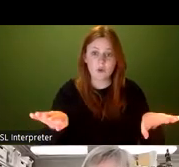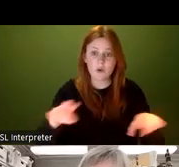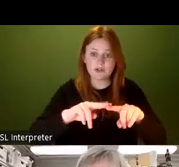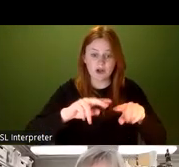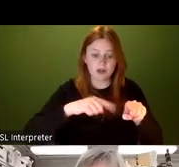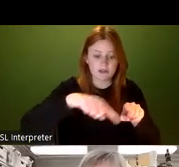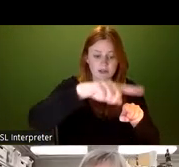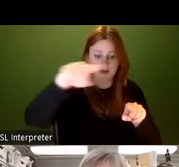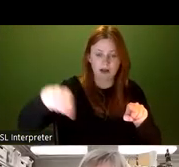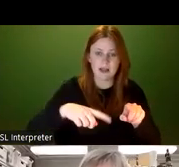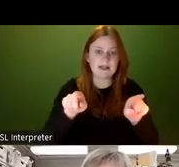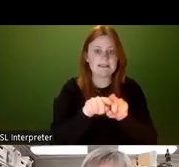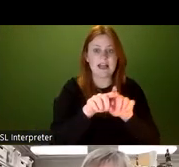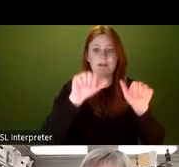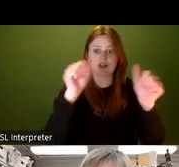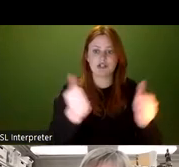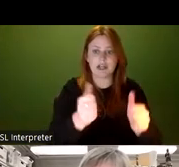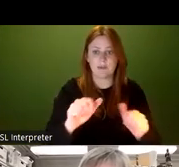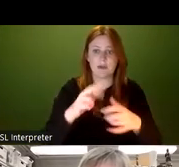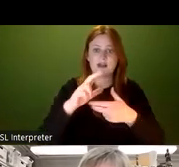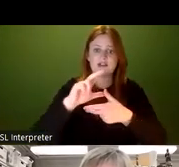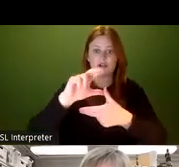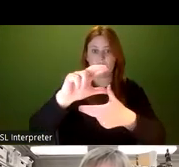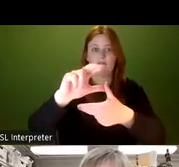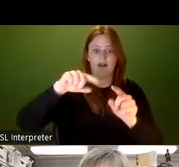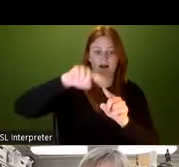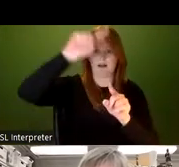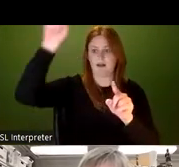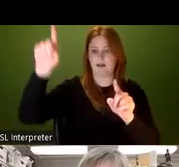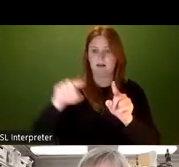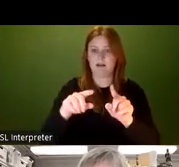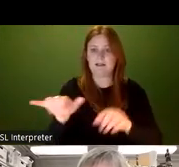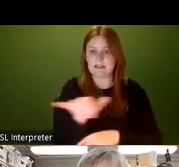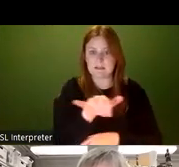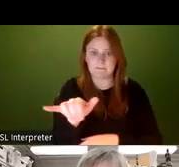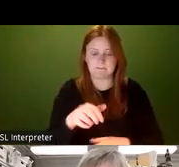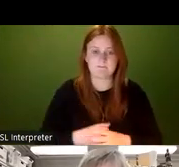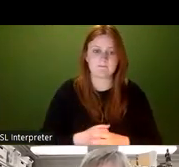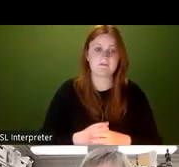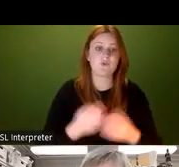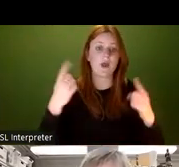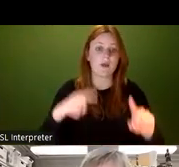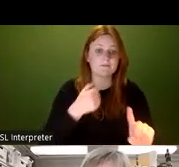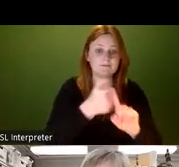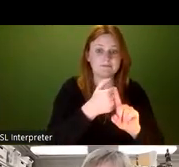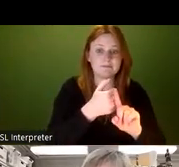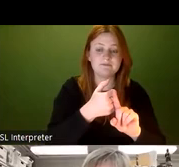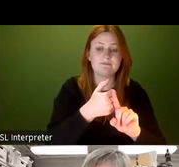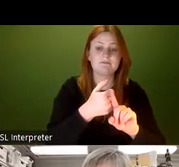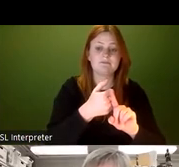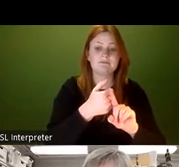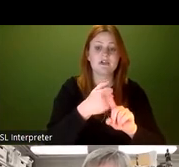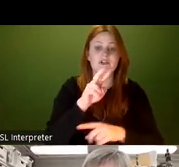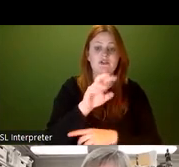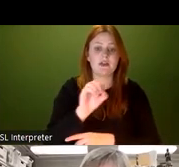the hurricane's trajectory. So the hurricane hit September 28th, 2003.